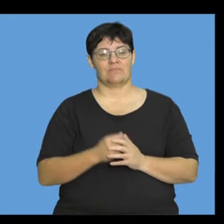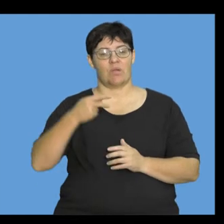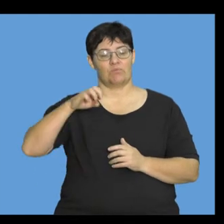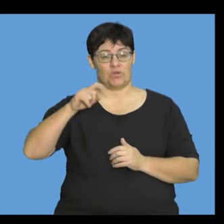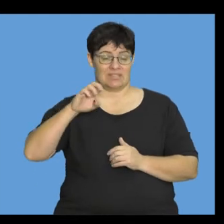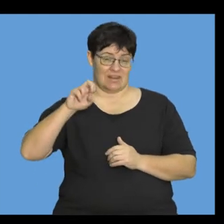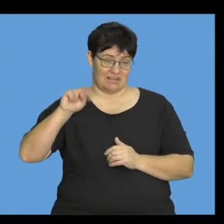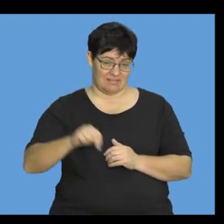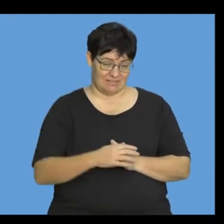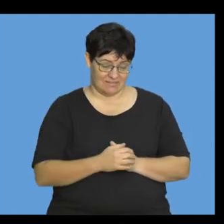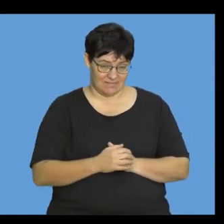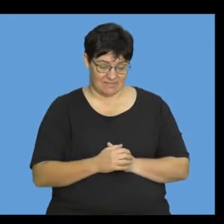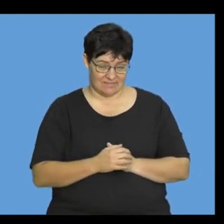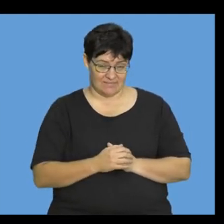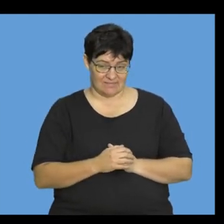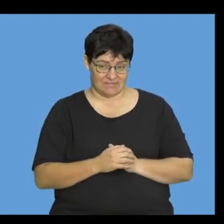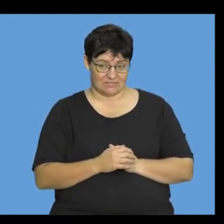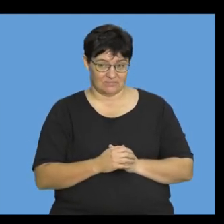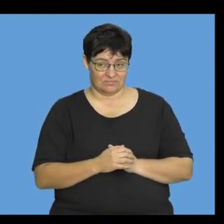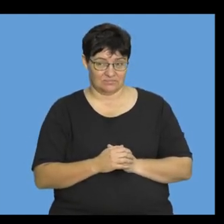types of proteins.